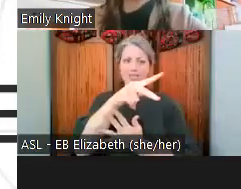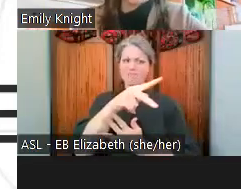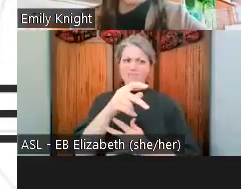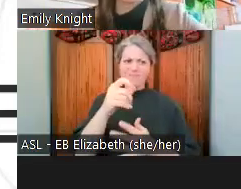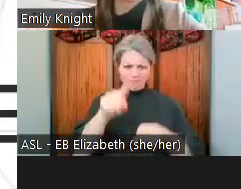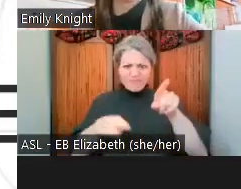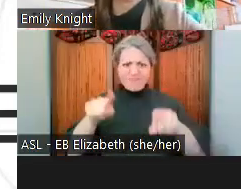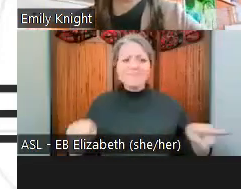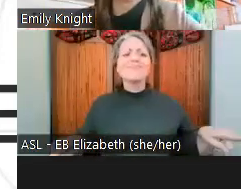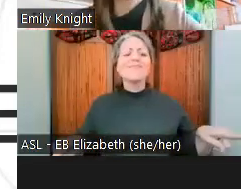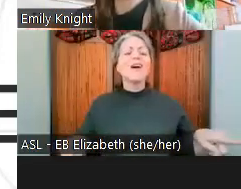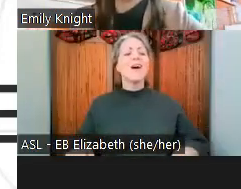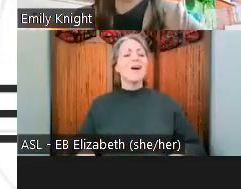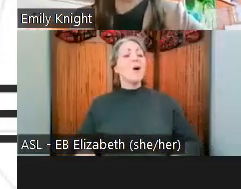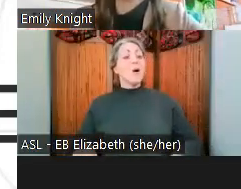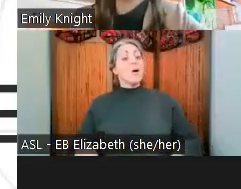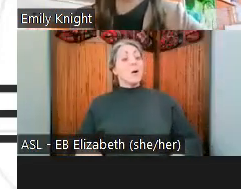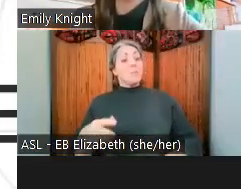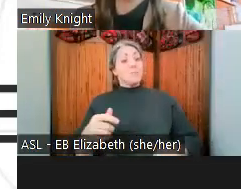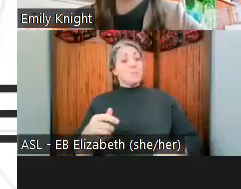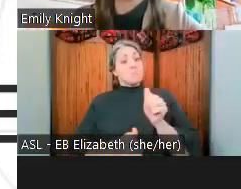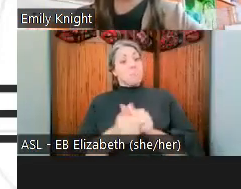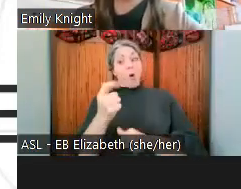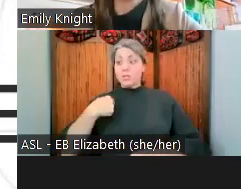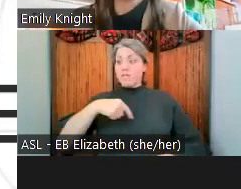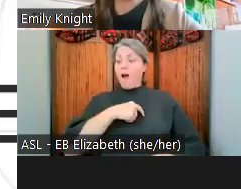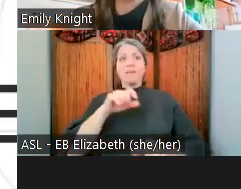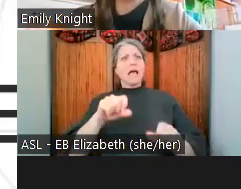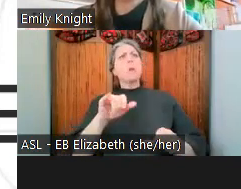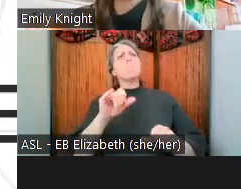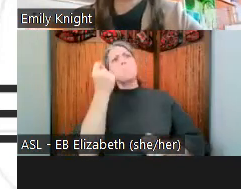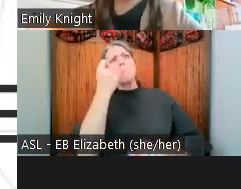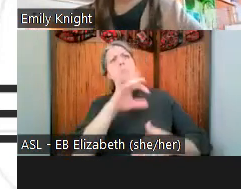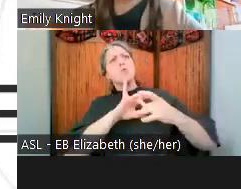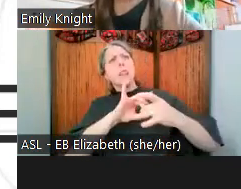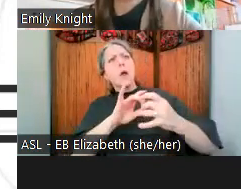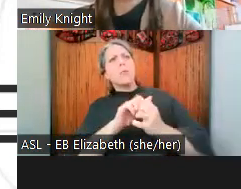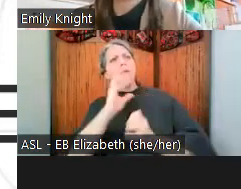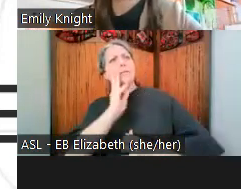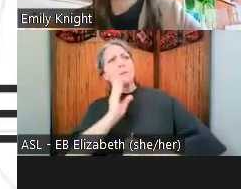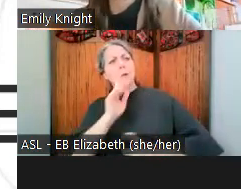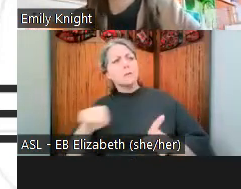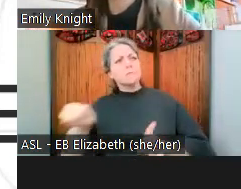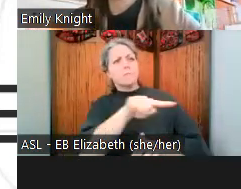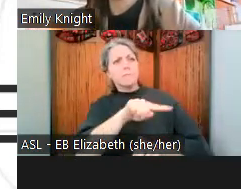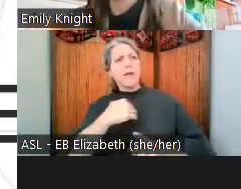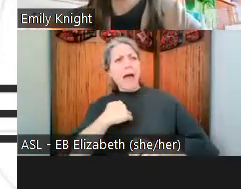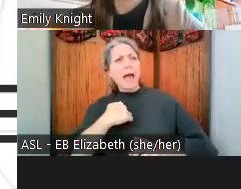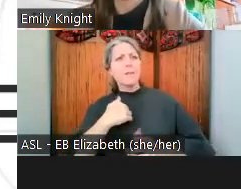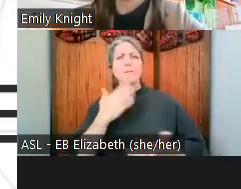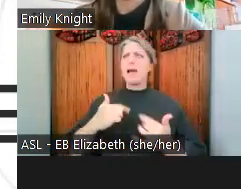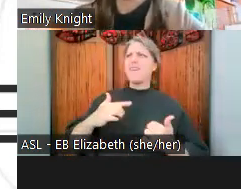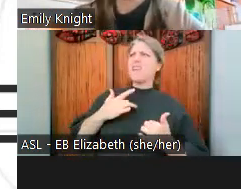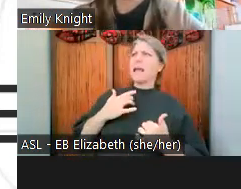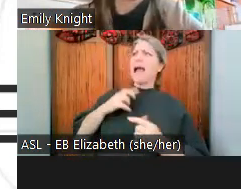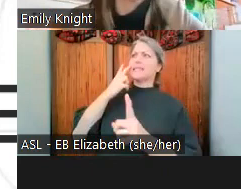because of that, most people can relate in some way to an experience where they feel like maybe they are seeing the world